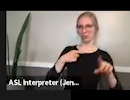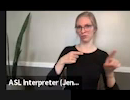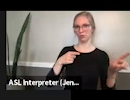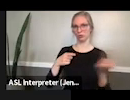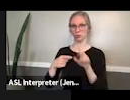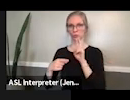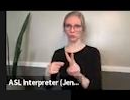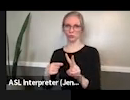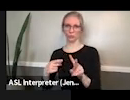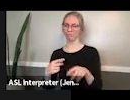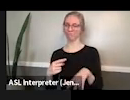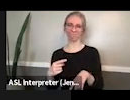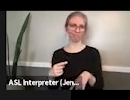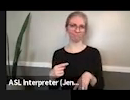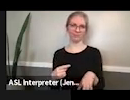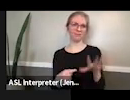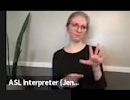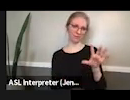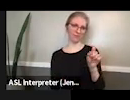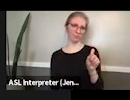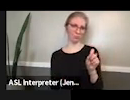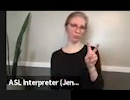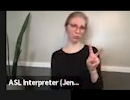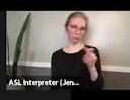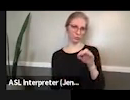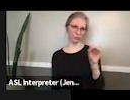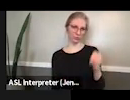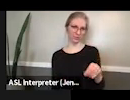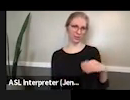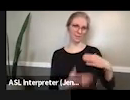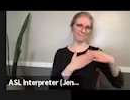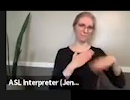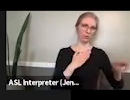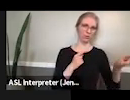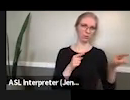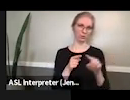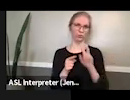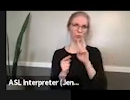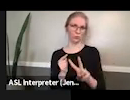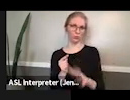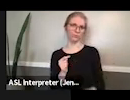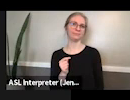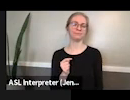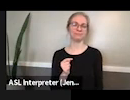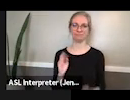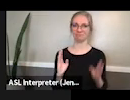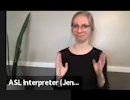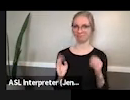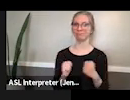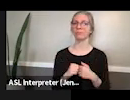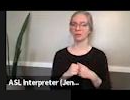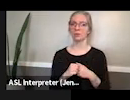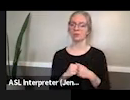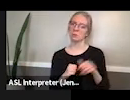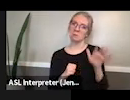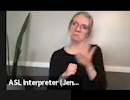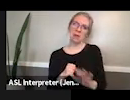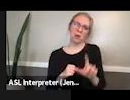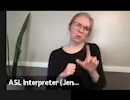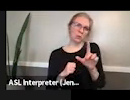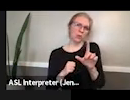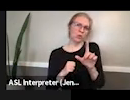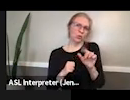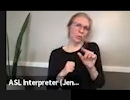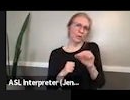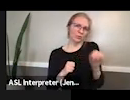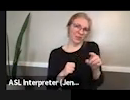actually was 5.2%, birth through 2, okay? And approximately 20% of those